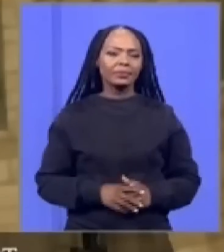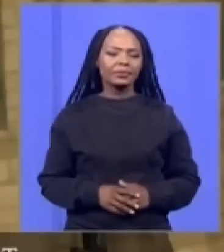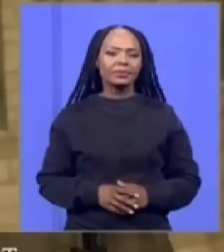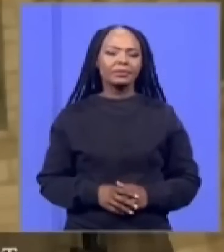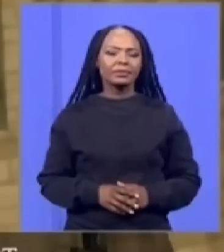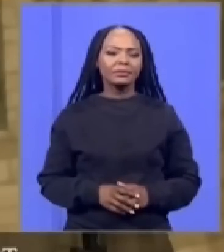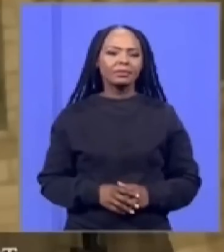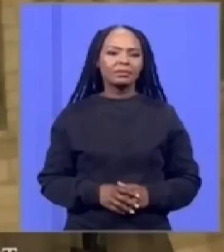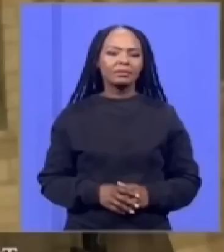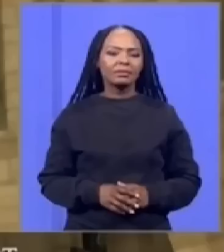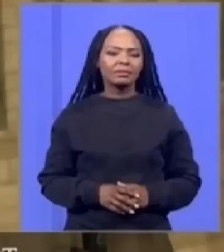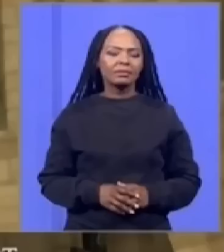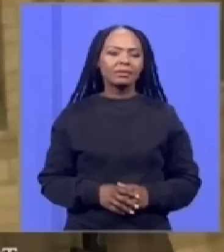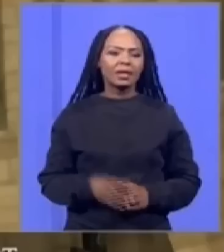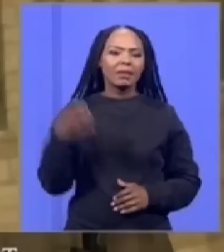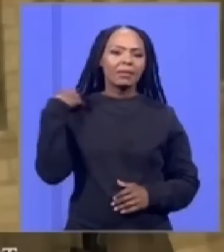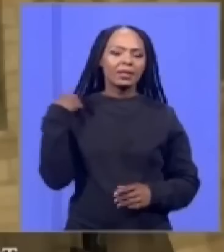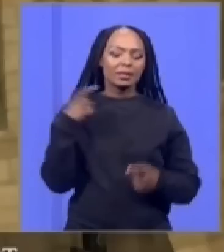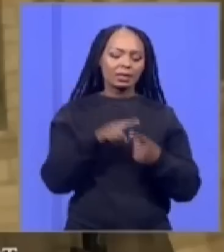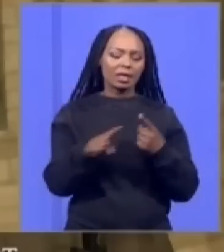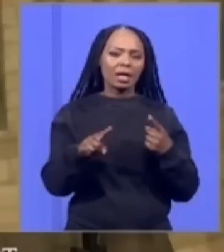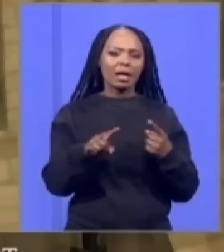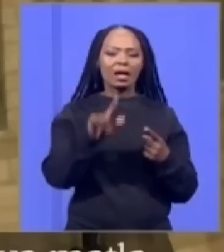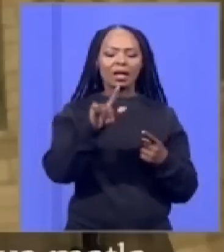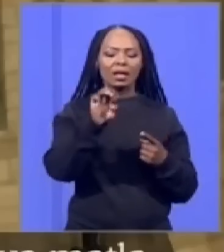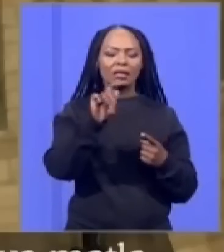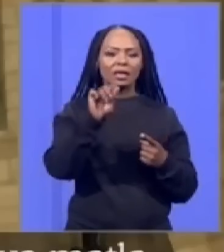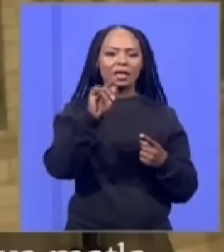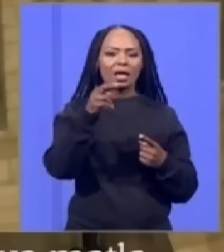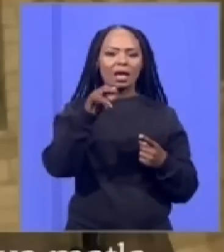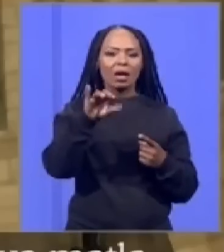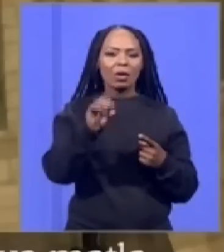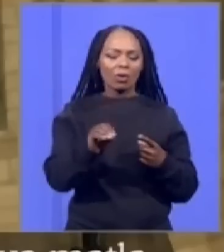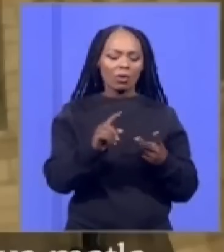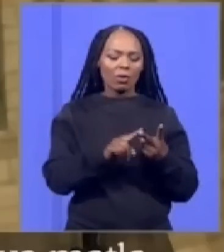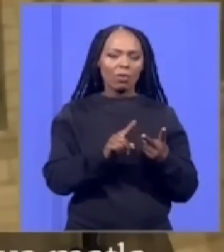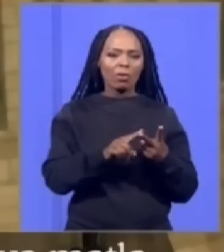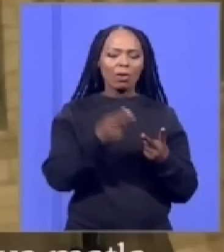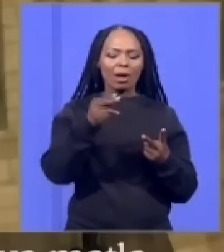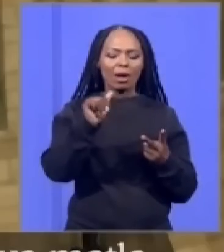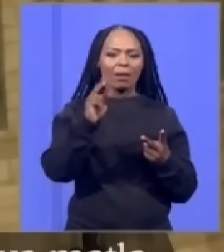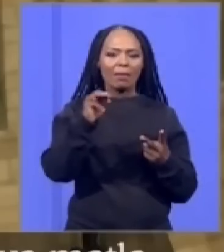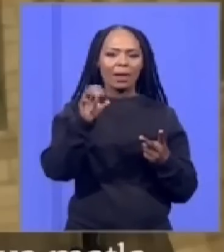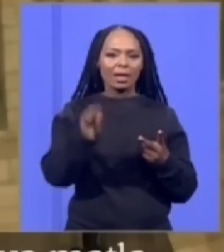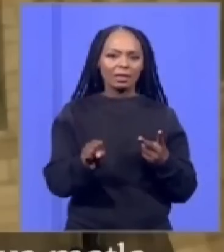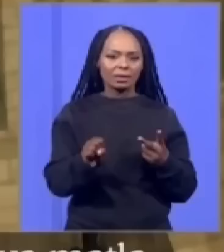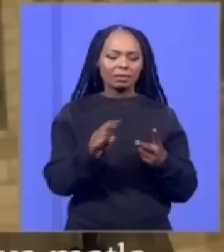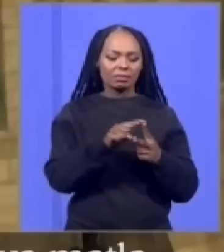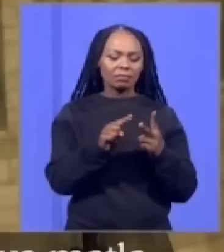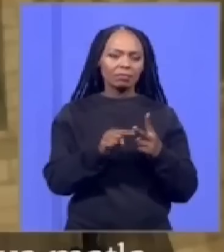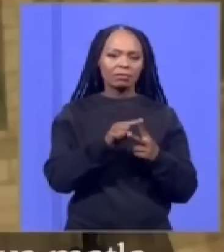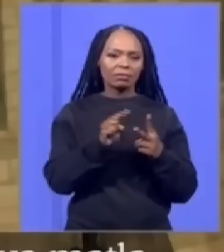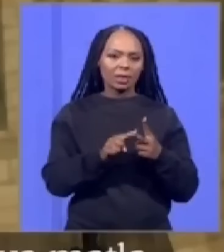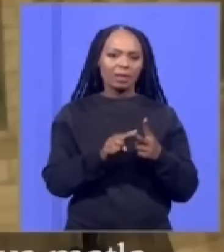Prime Minister Netanyahu and Hamas leaders must go to the table.